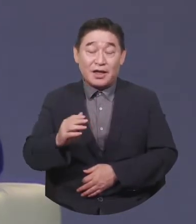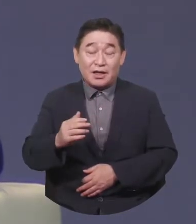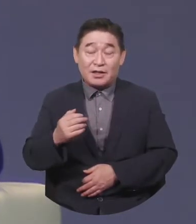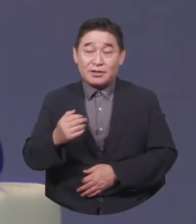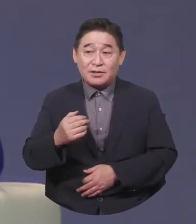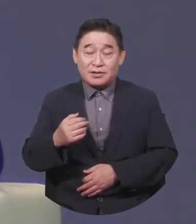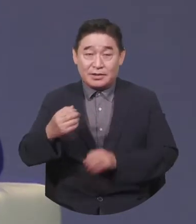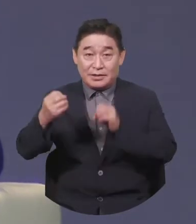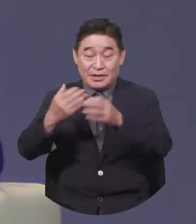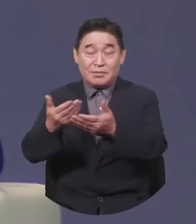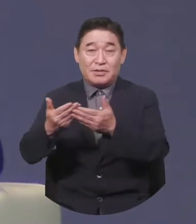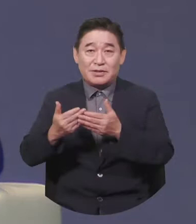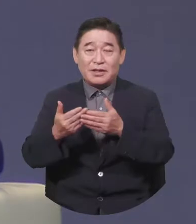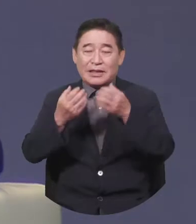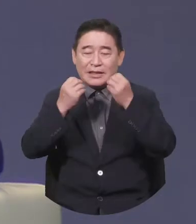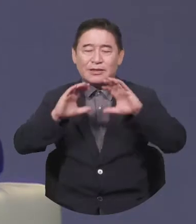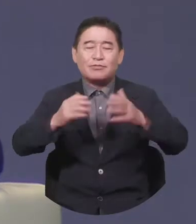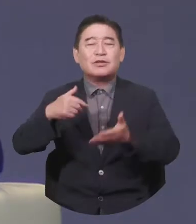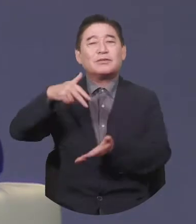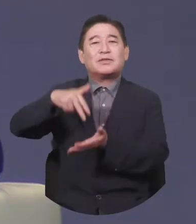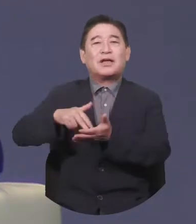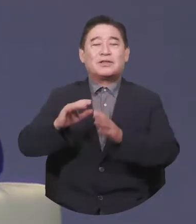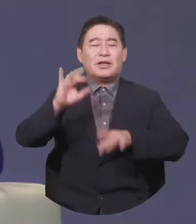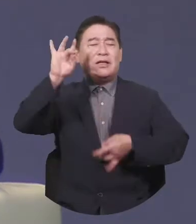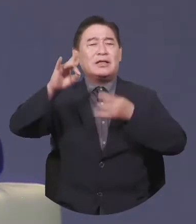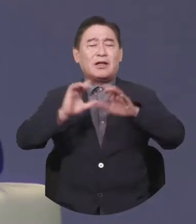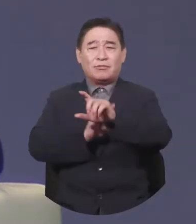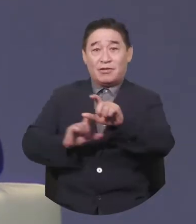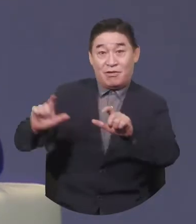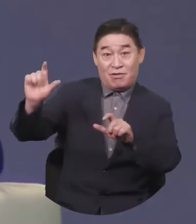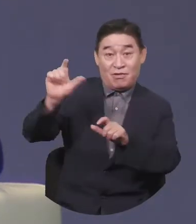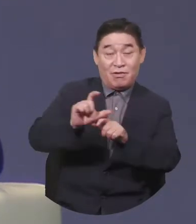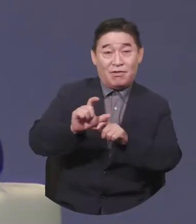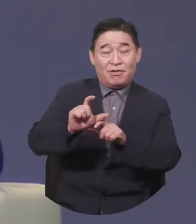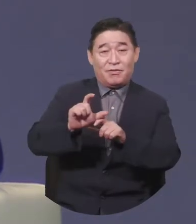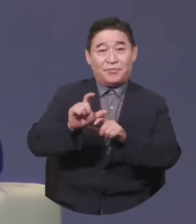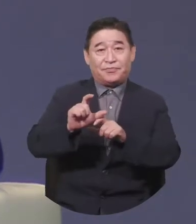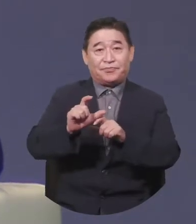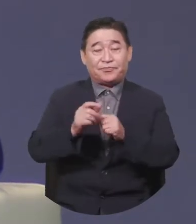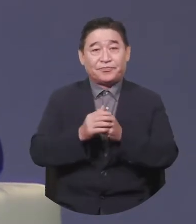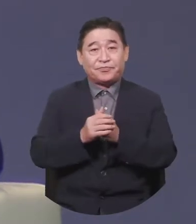now, we also thinking about this sense of partnership because